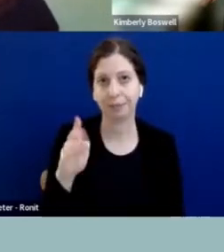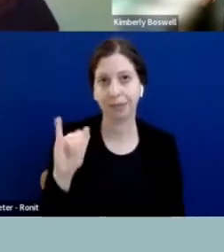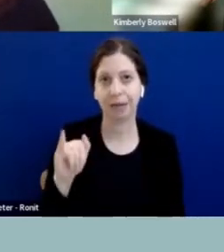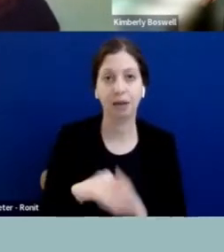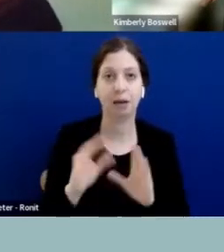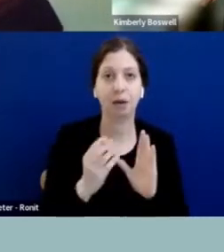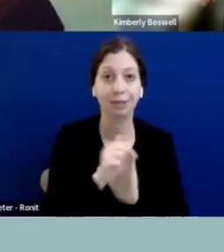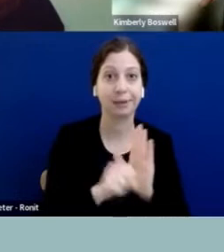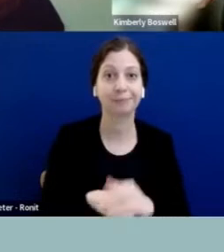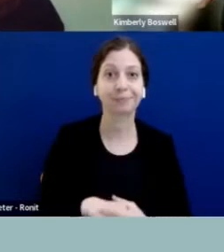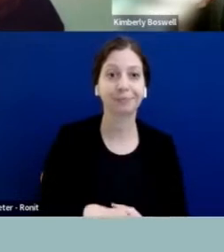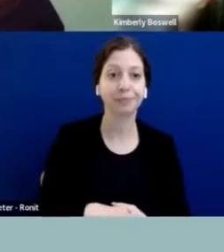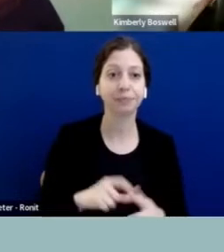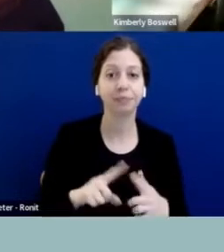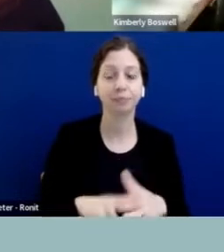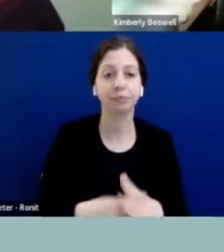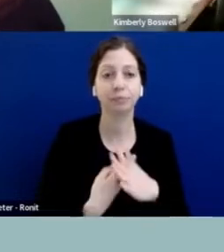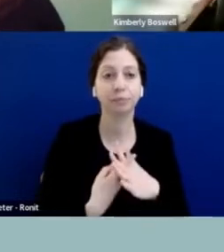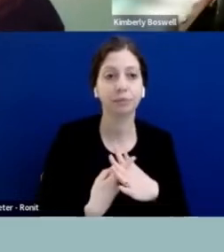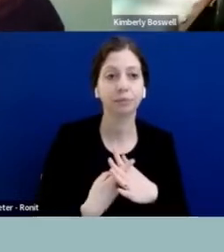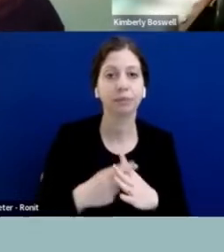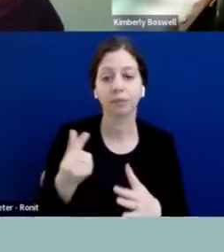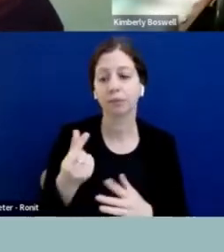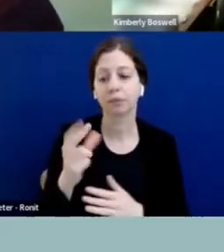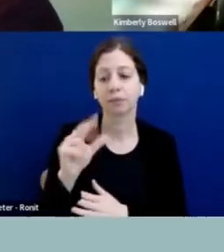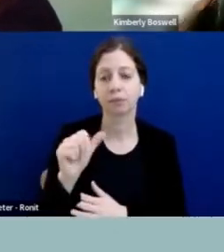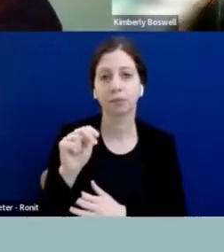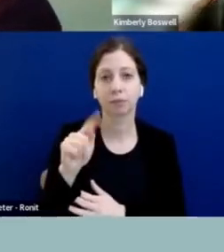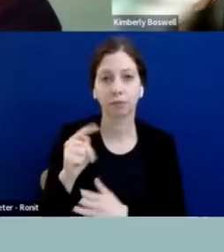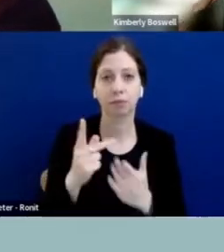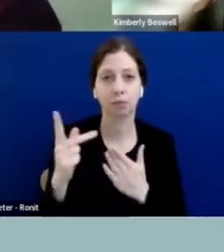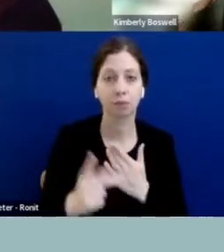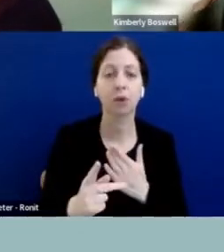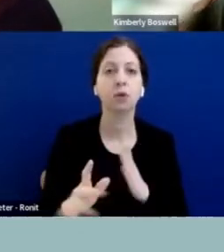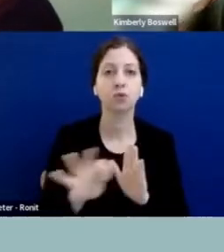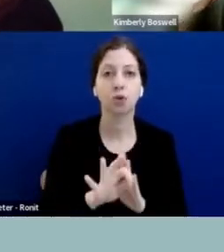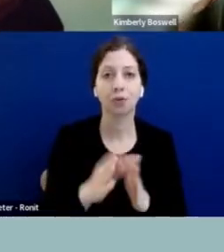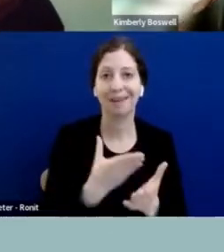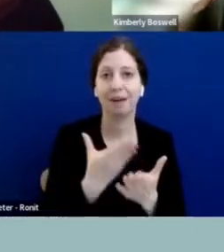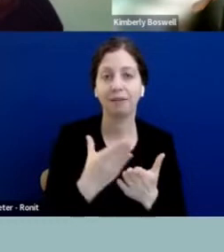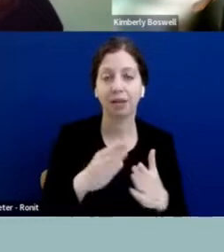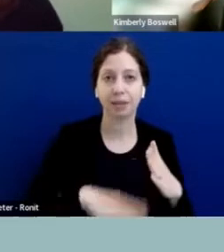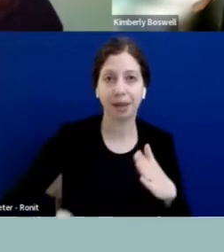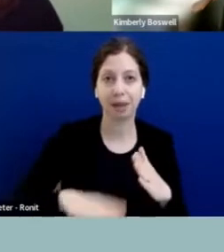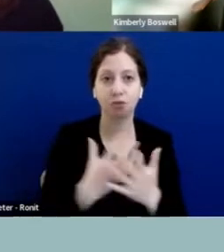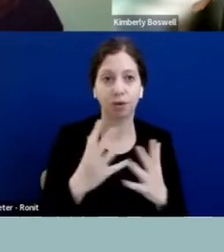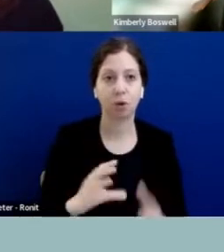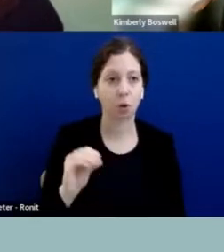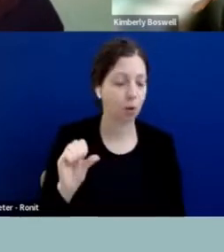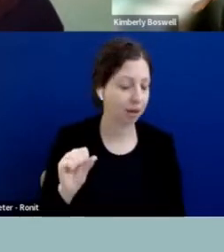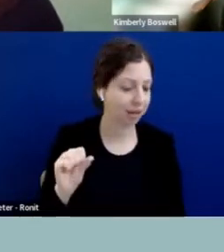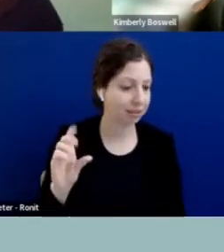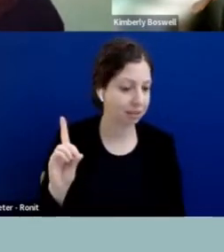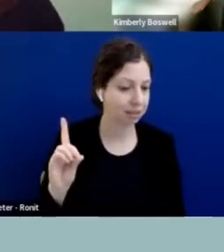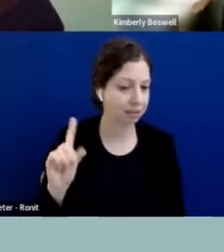state. To begin with, the grant program chose an evidence-based screener, the OSU TBI ID,